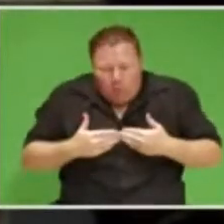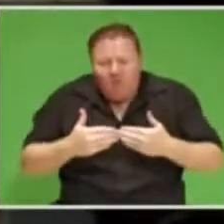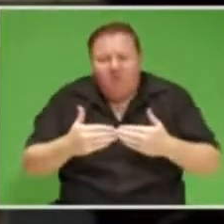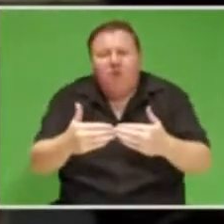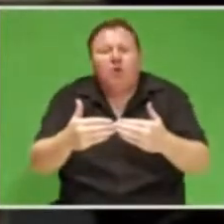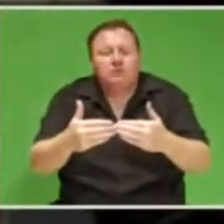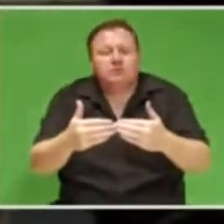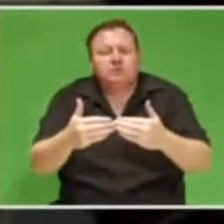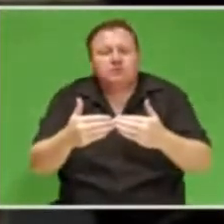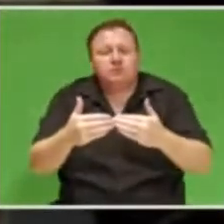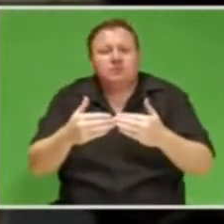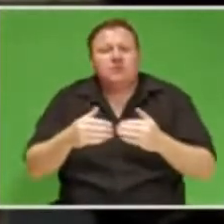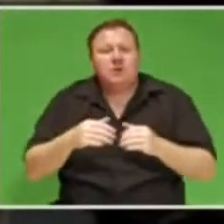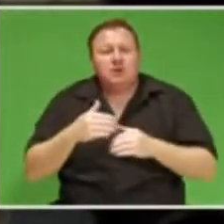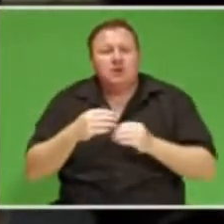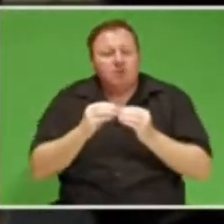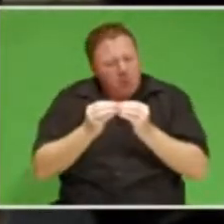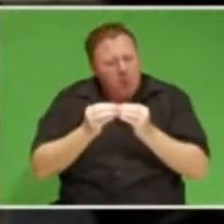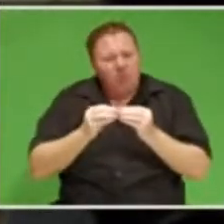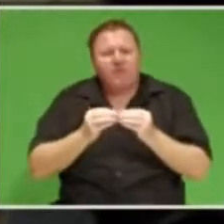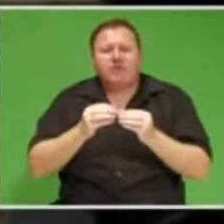for generations to come.